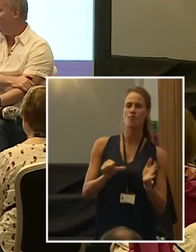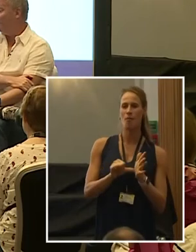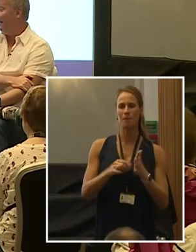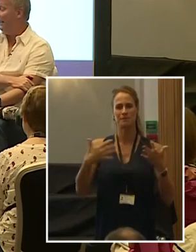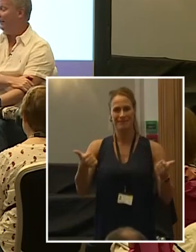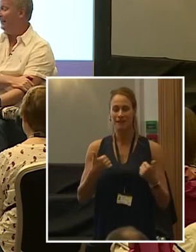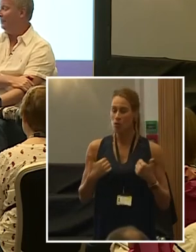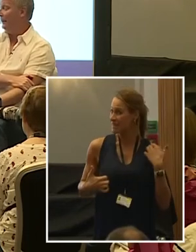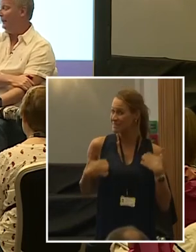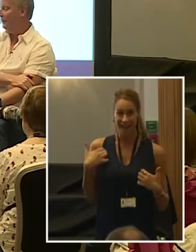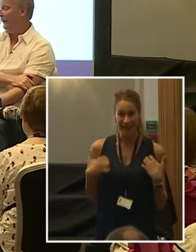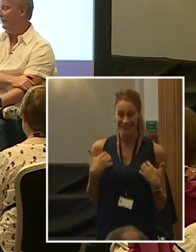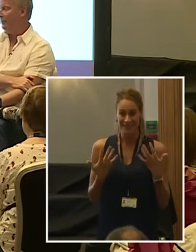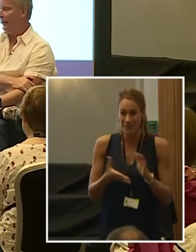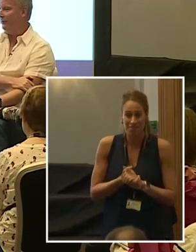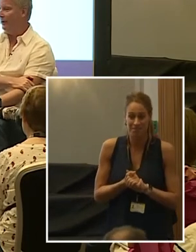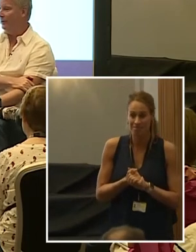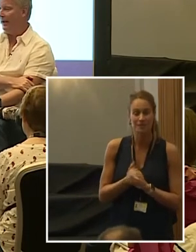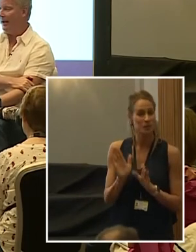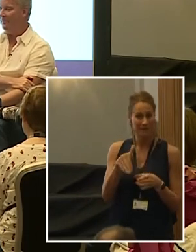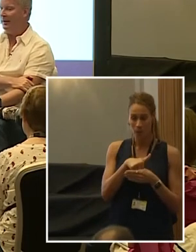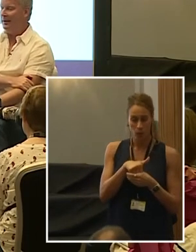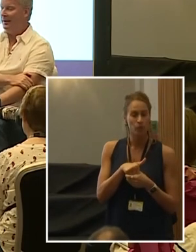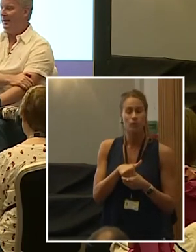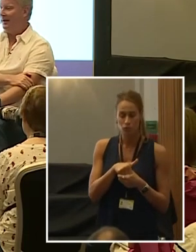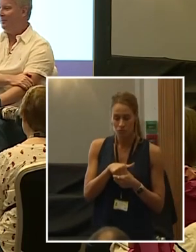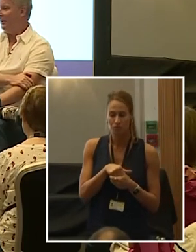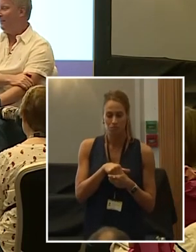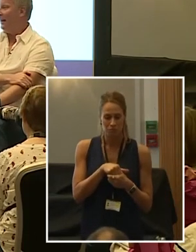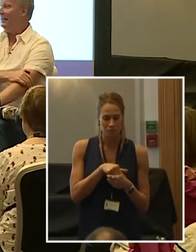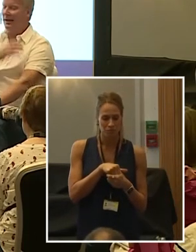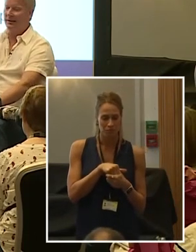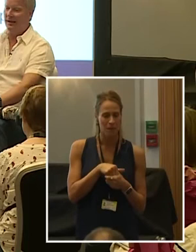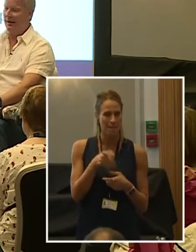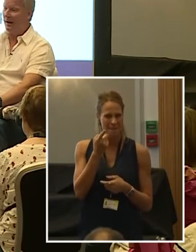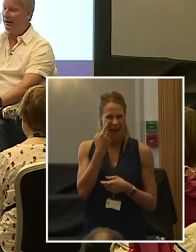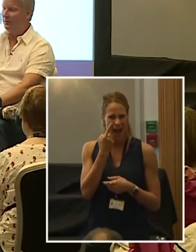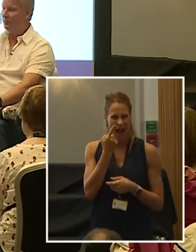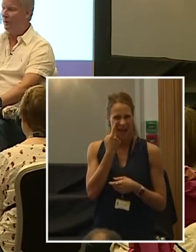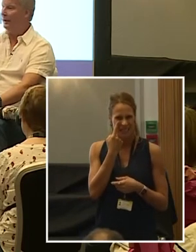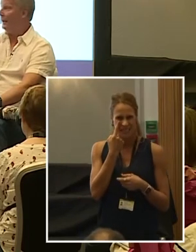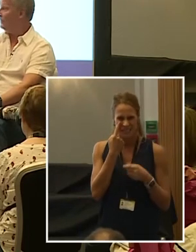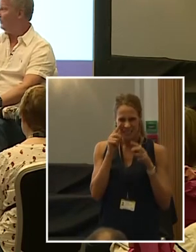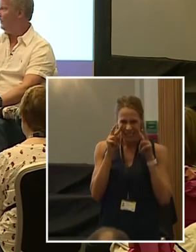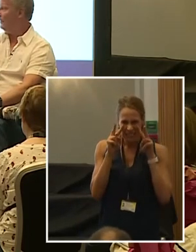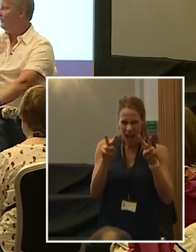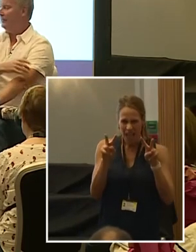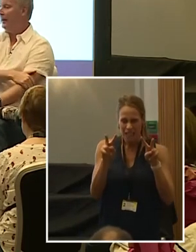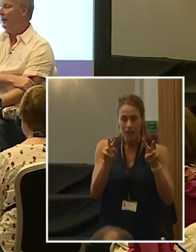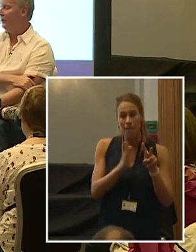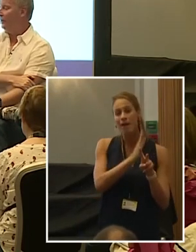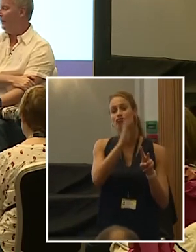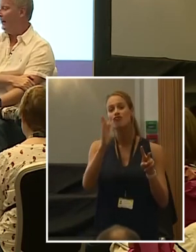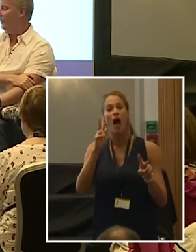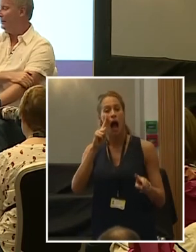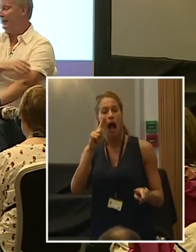I was just really keen to kind of be involved. My eyesight, my right eye is not great,